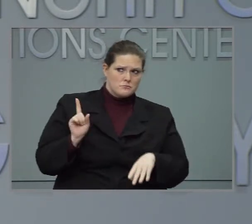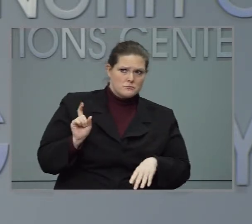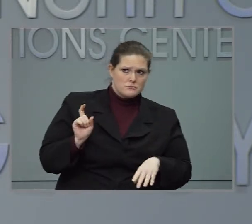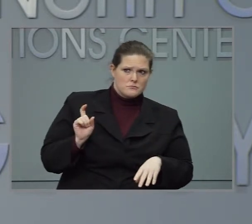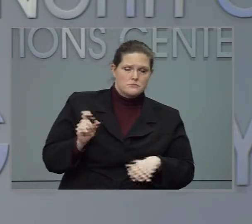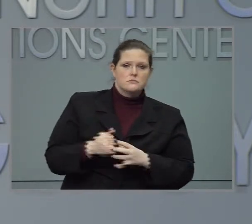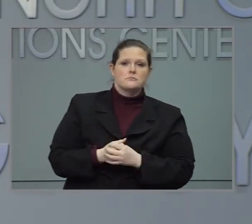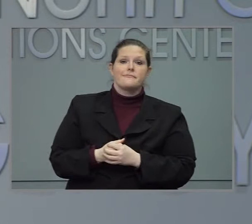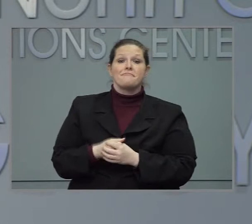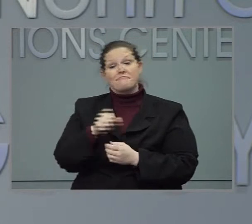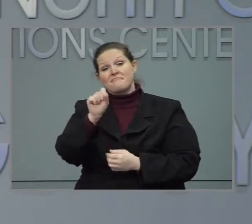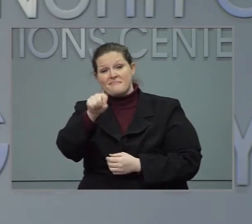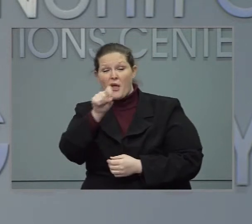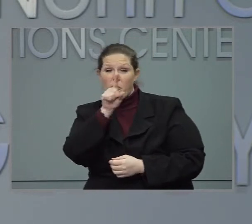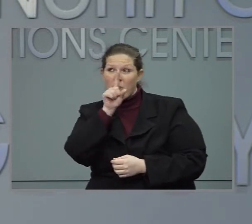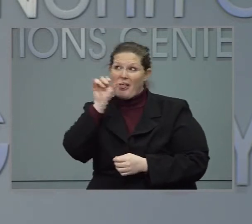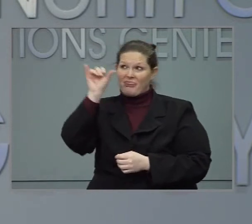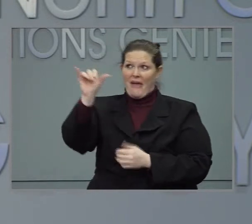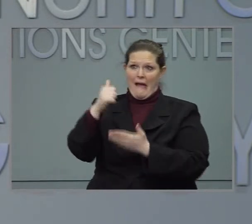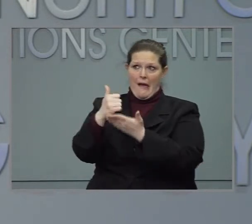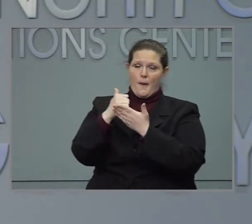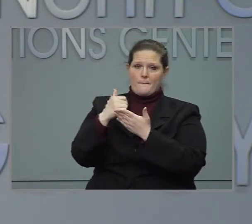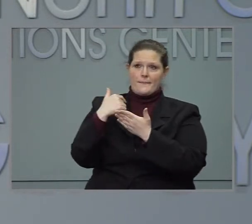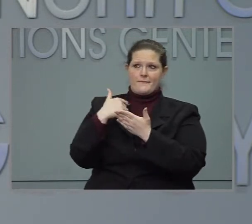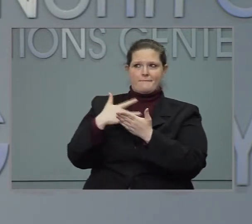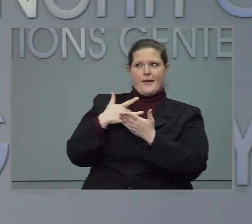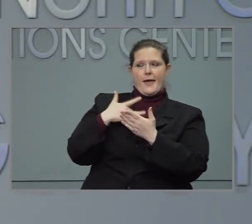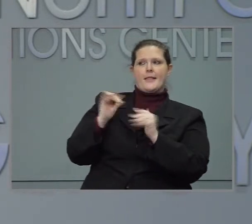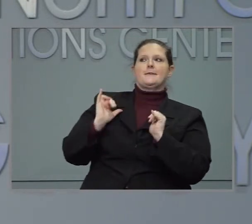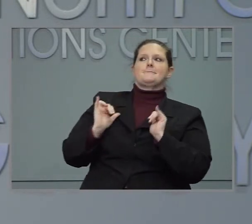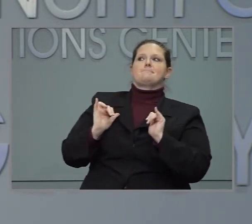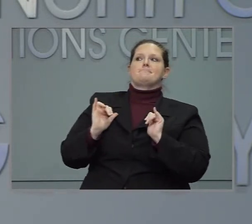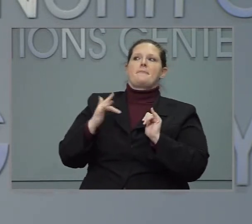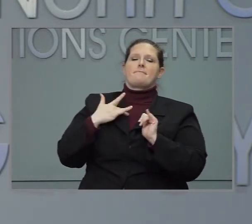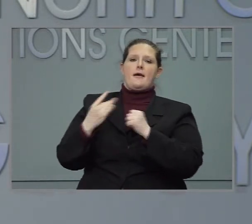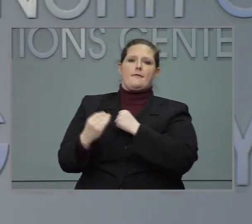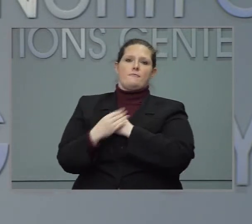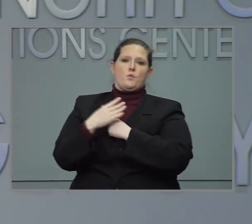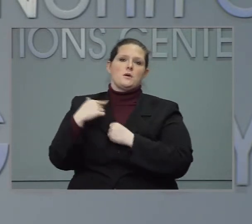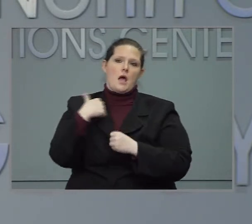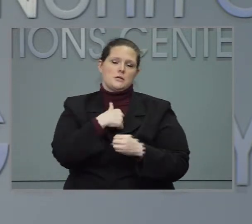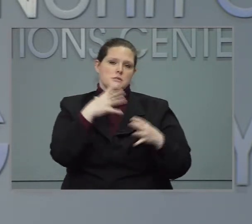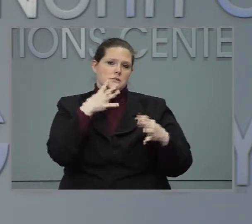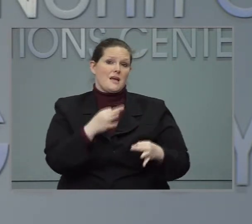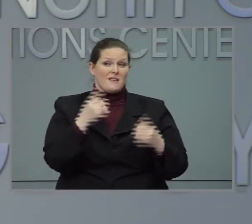the events over the past year, and especially January 6th,